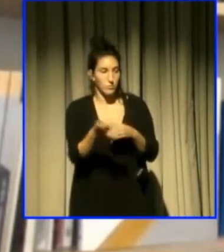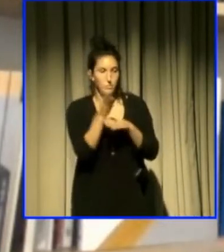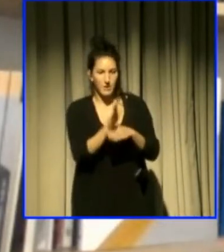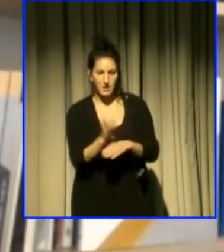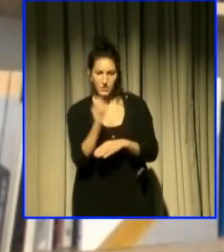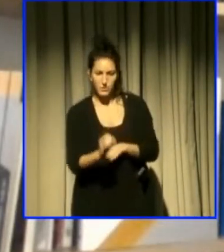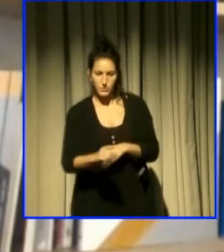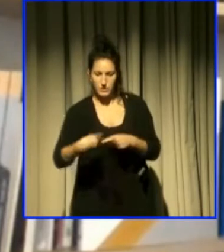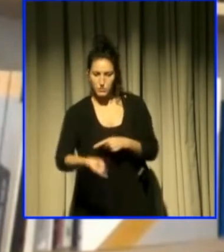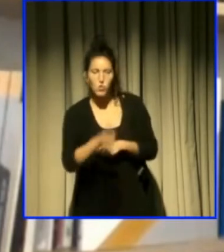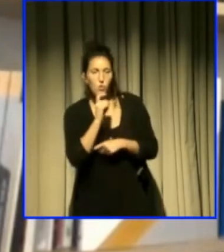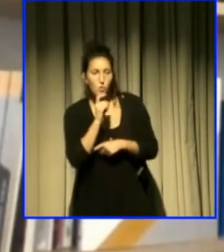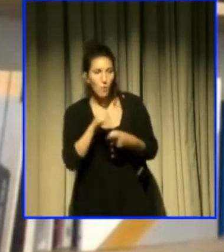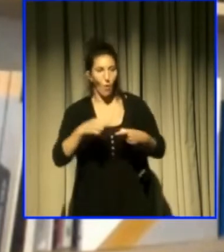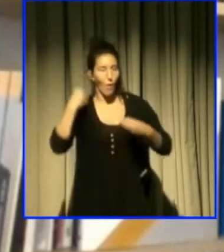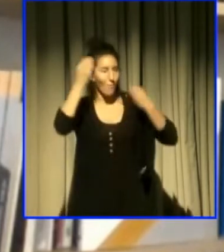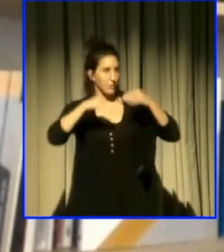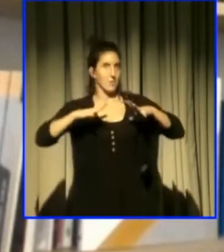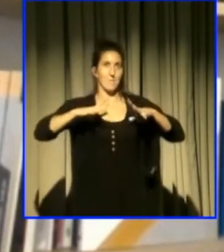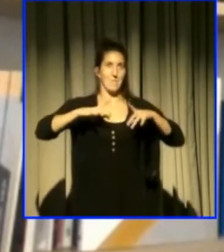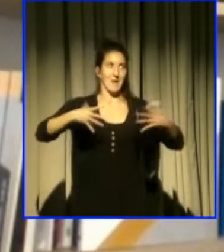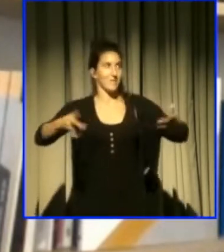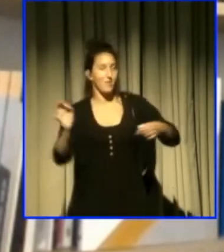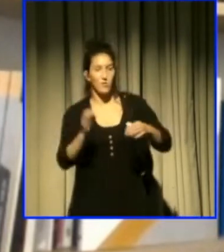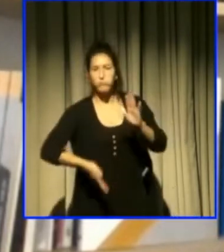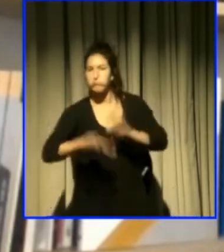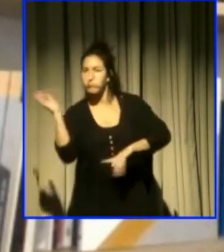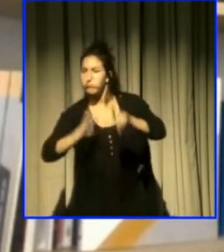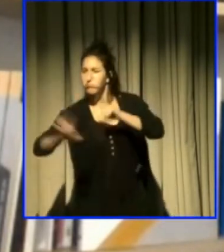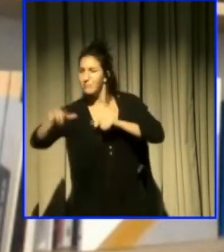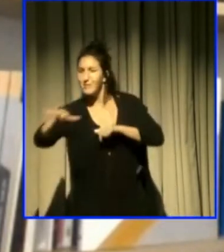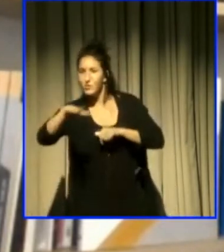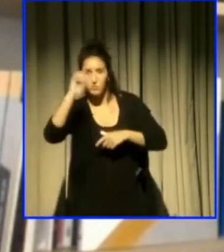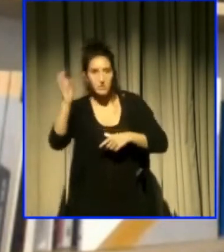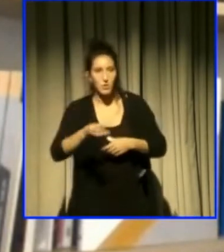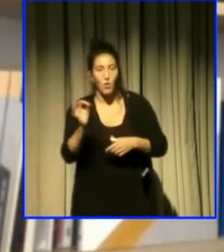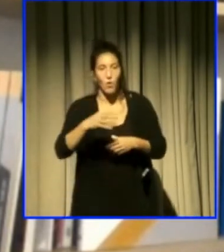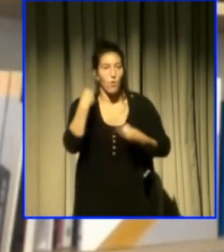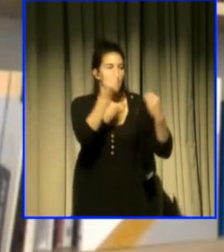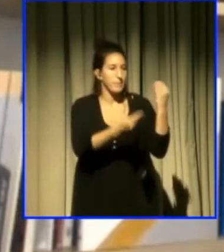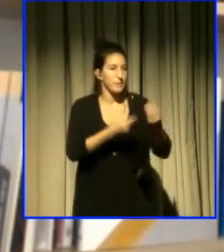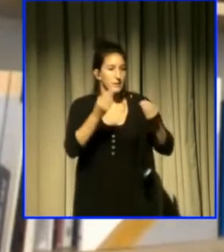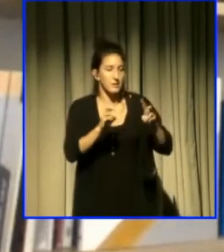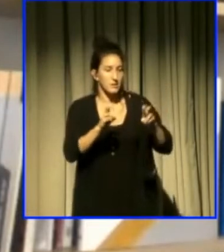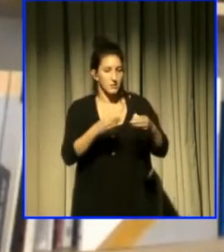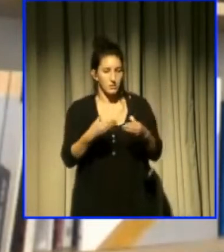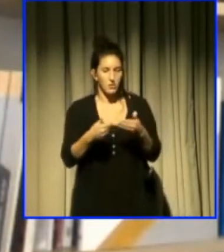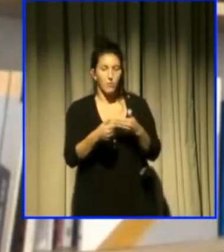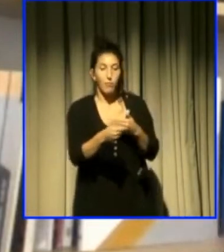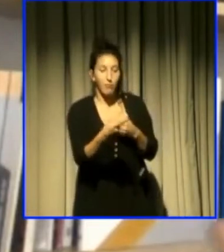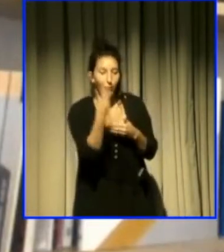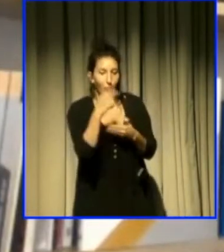next holiday. Wouldn't that be great? And maybe you're thinking about your retirement. So we all can